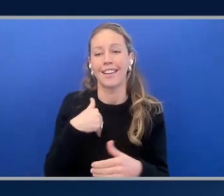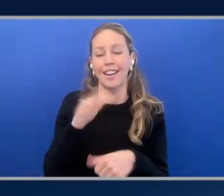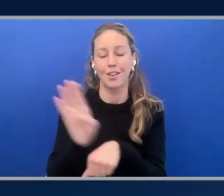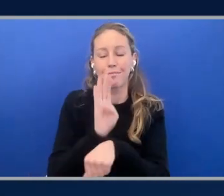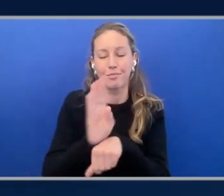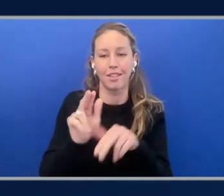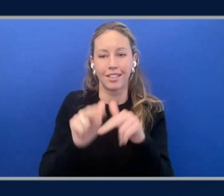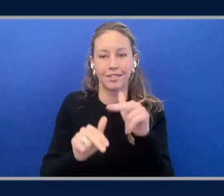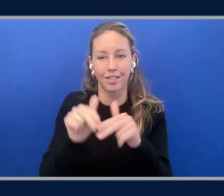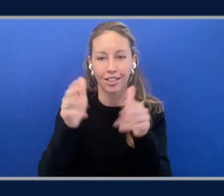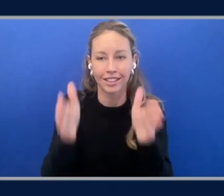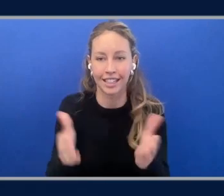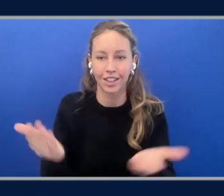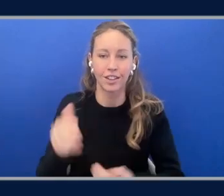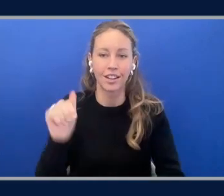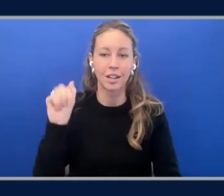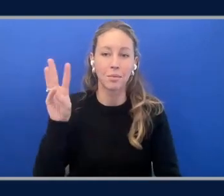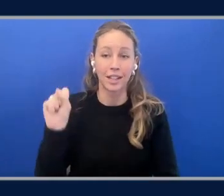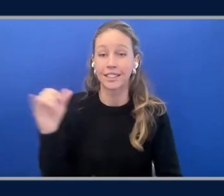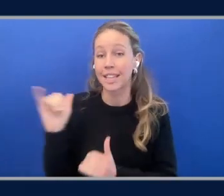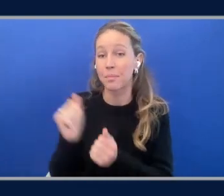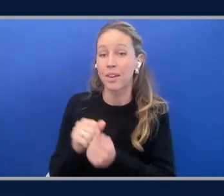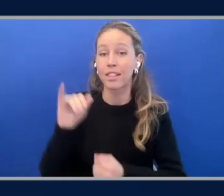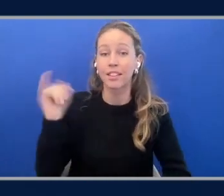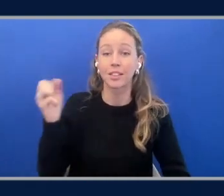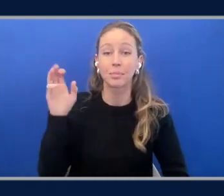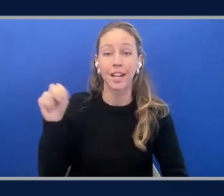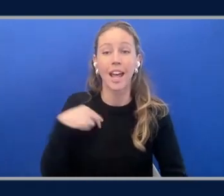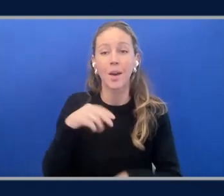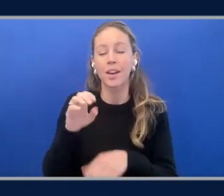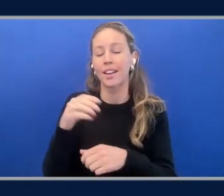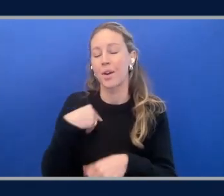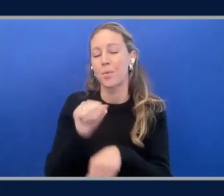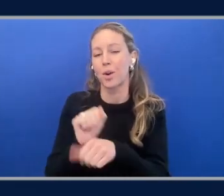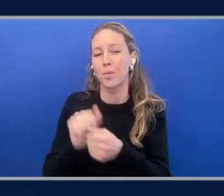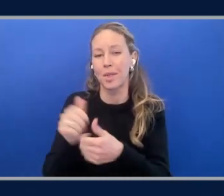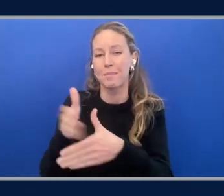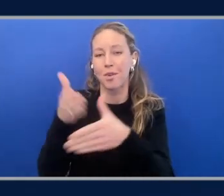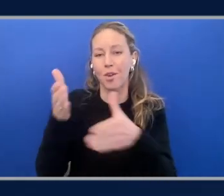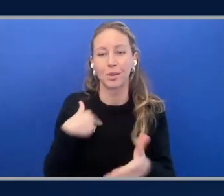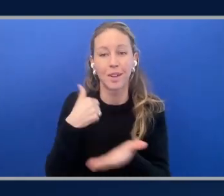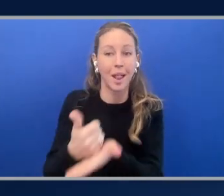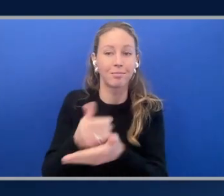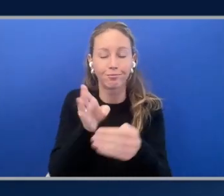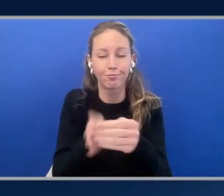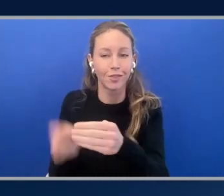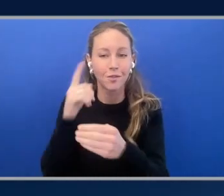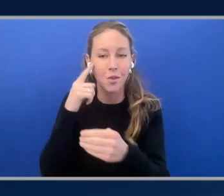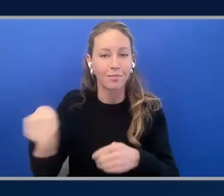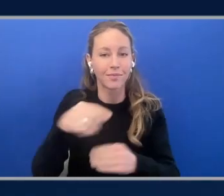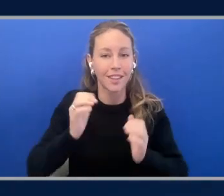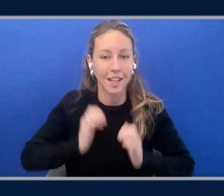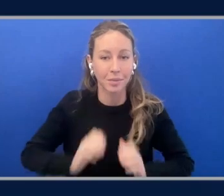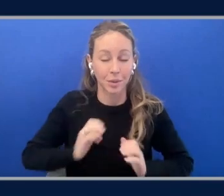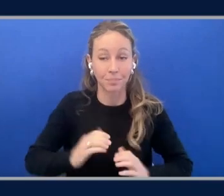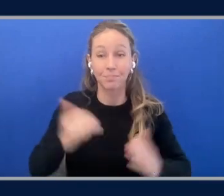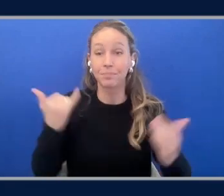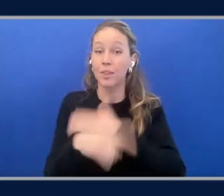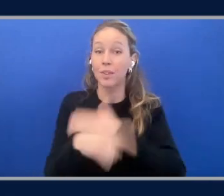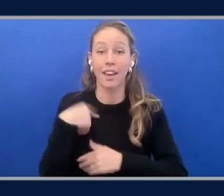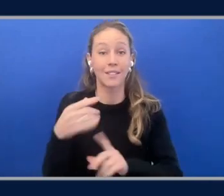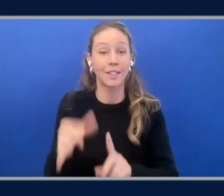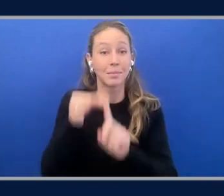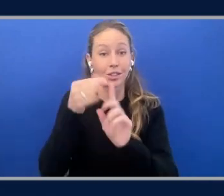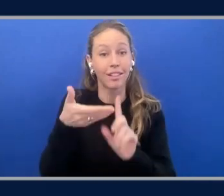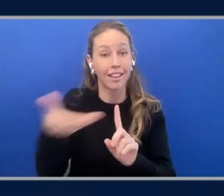and much like Jasmine, I hang out on the partner side of the house and help them get things done with our customers. But today, I understand we have a very special guest